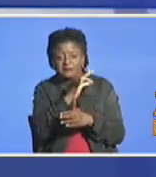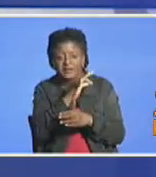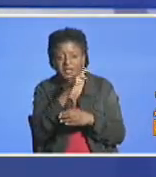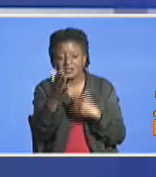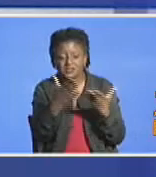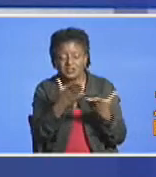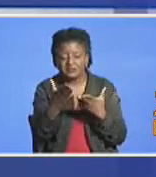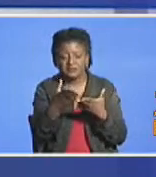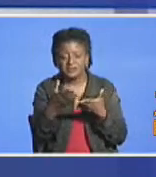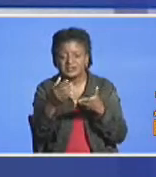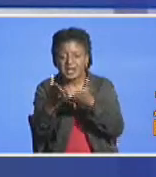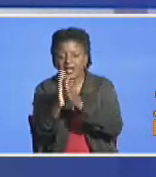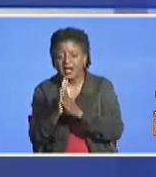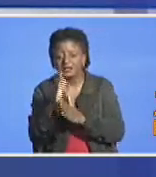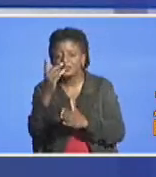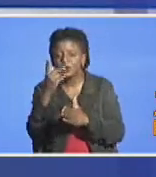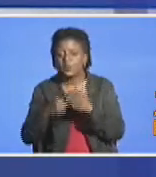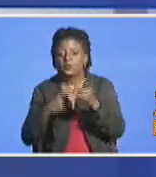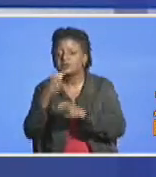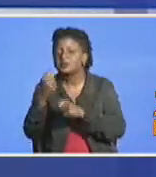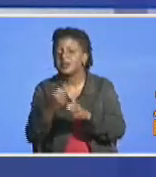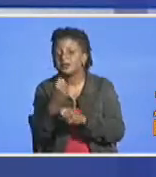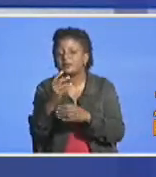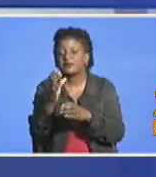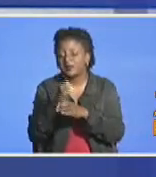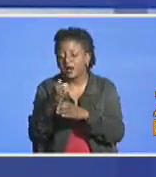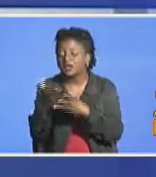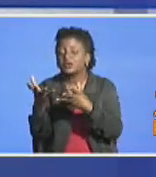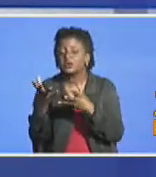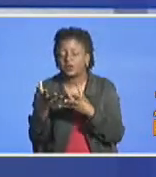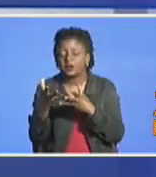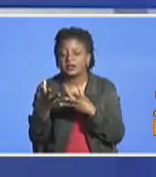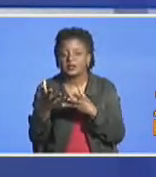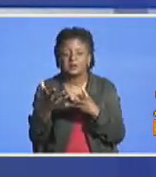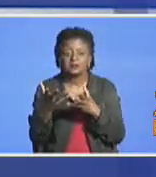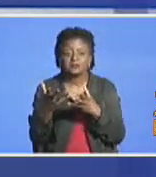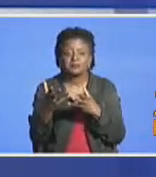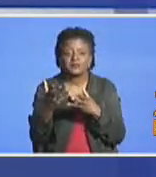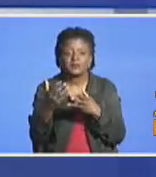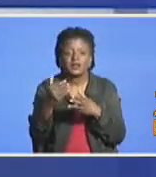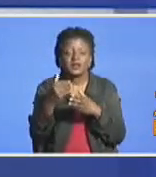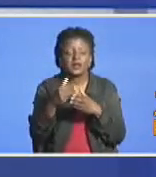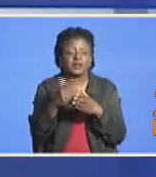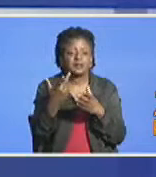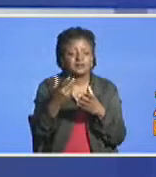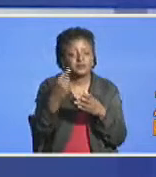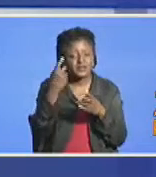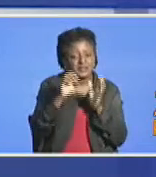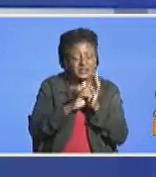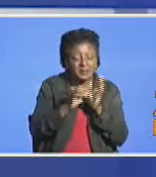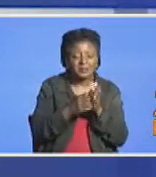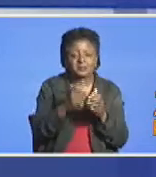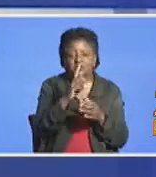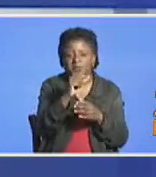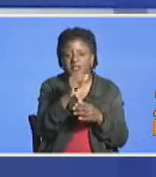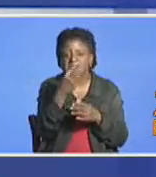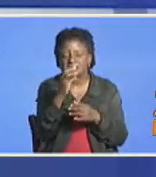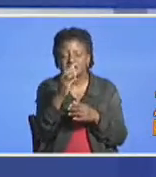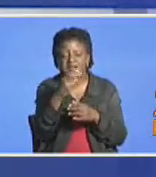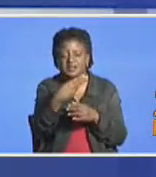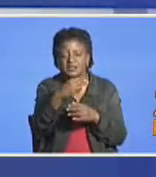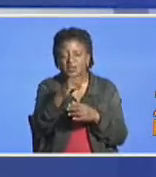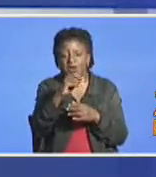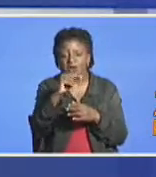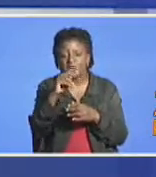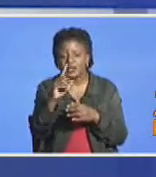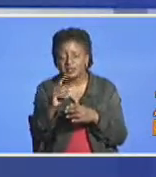the make, model, and year of the vehicle to be purchased. Let's say it's a 2016 Honda Accord. According to police, the fraudsters would then send